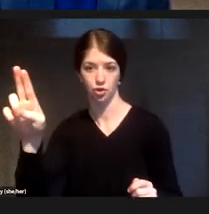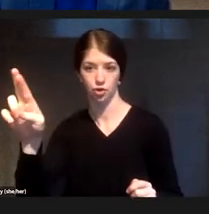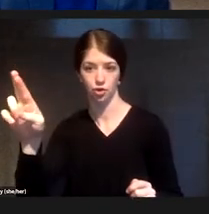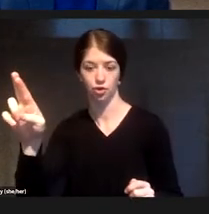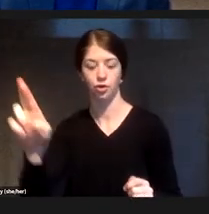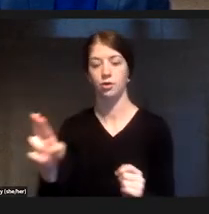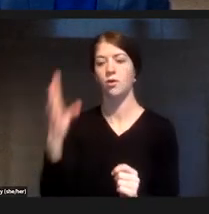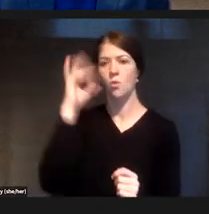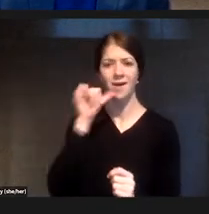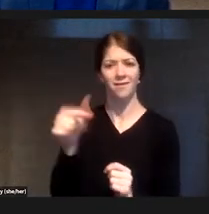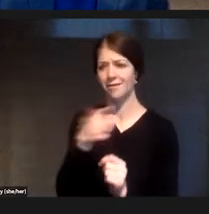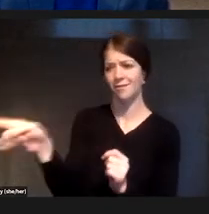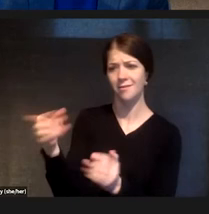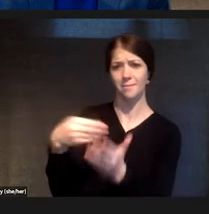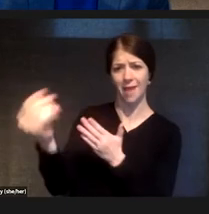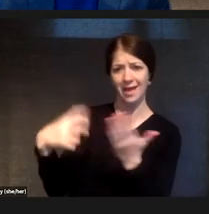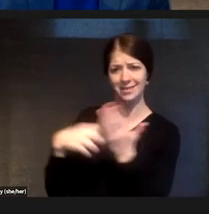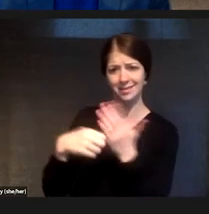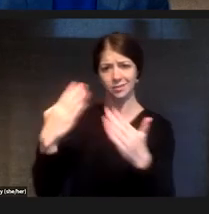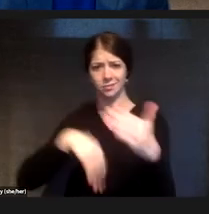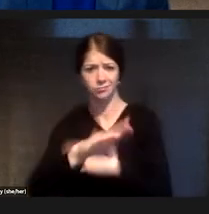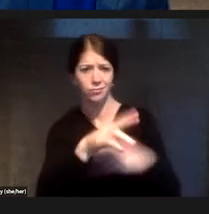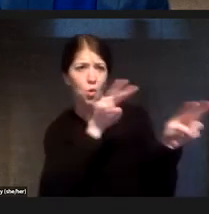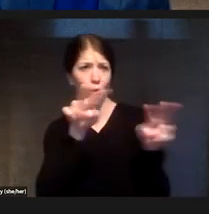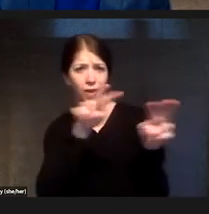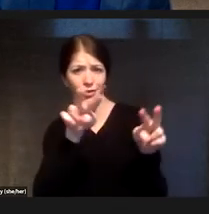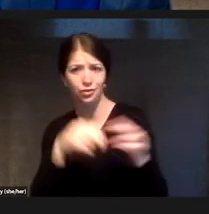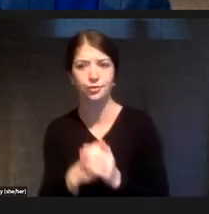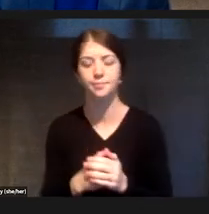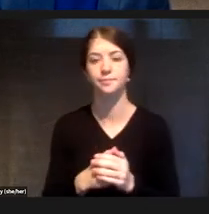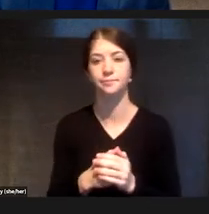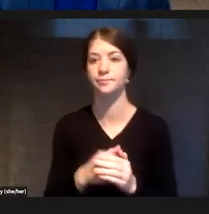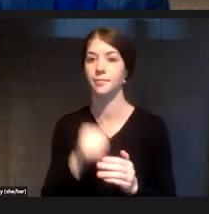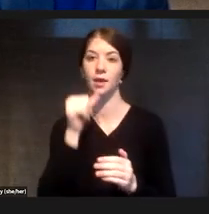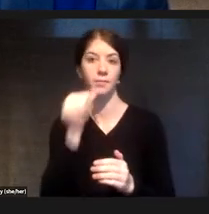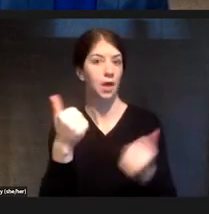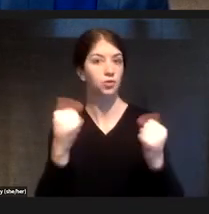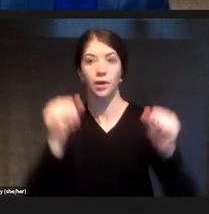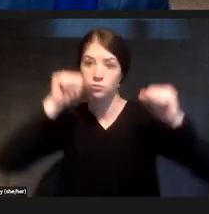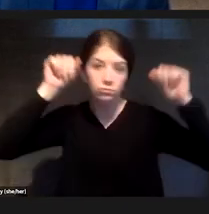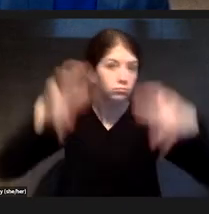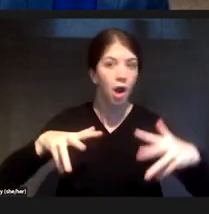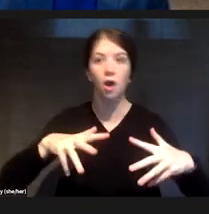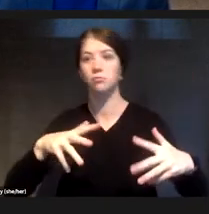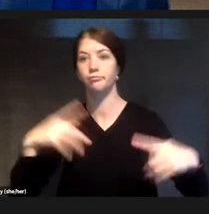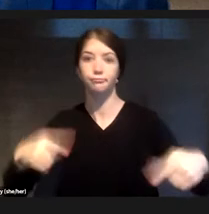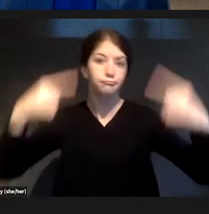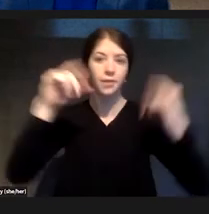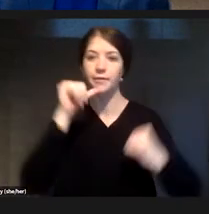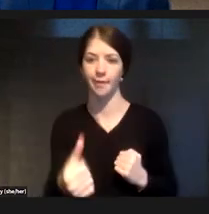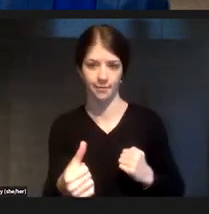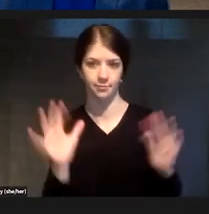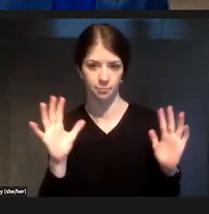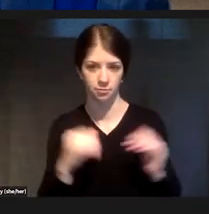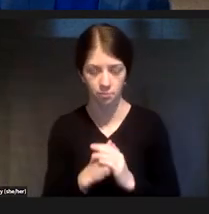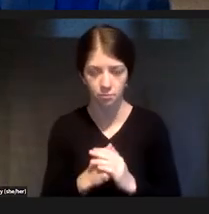and watch the game from the inside?" Now I say this not to be jarring or controversial, But I say it because we